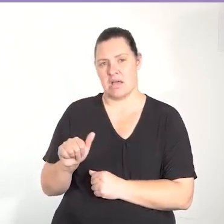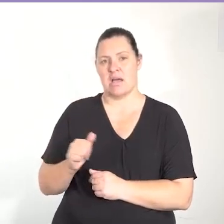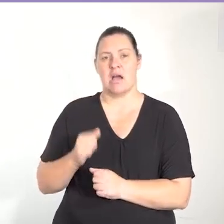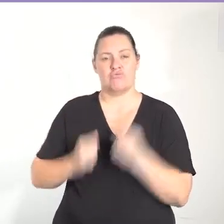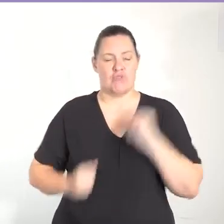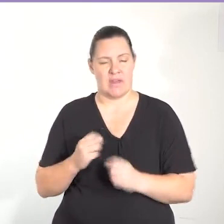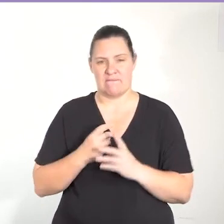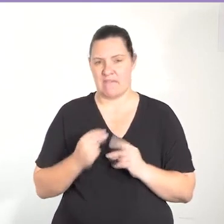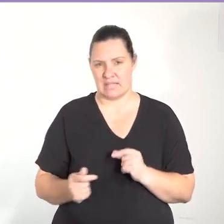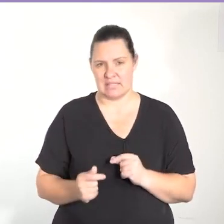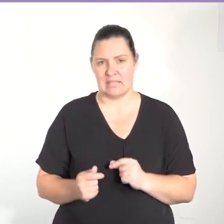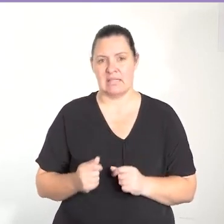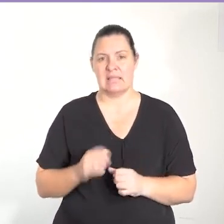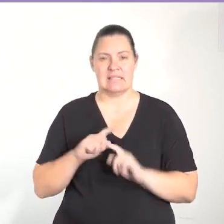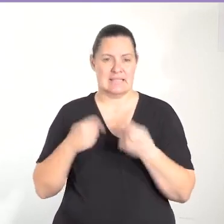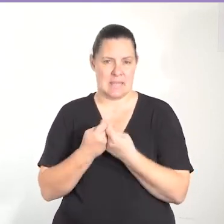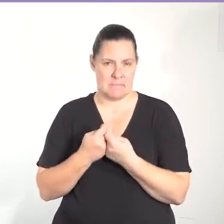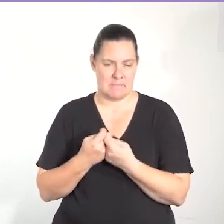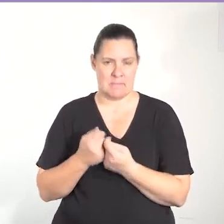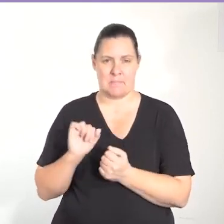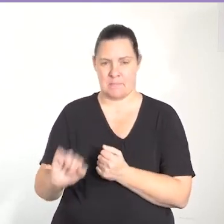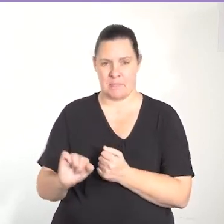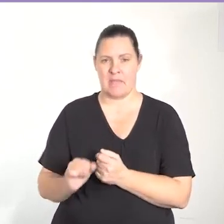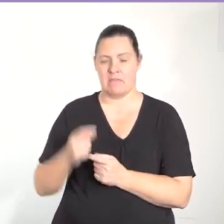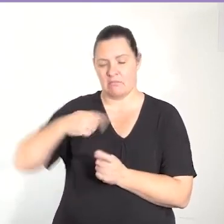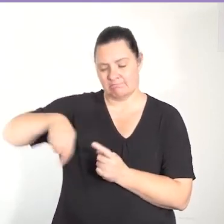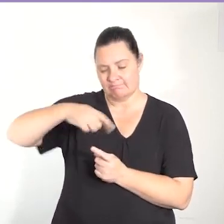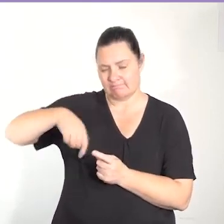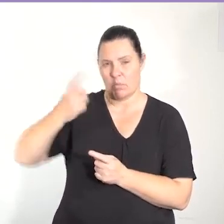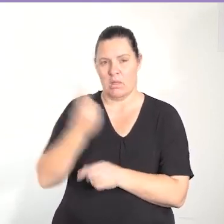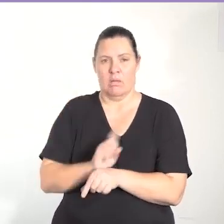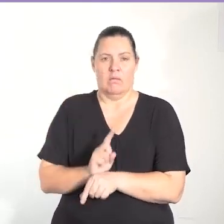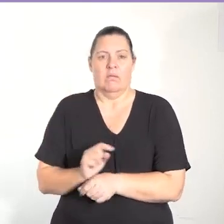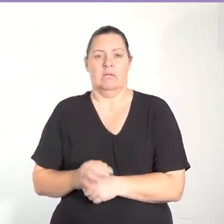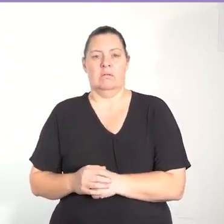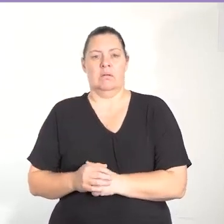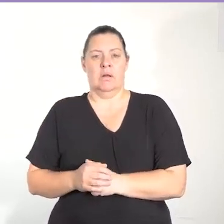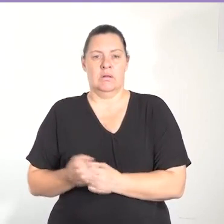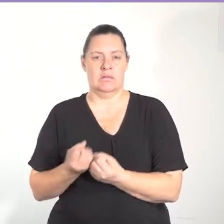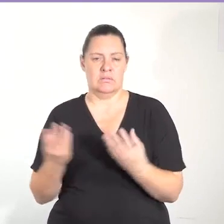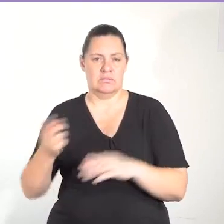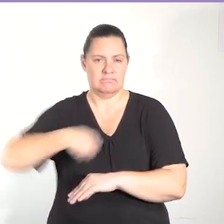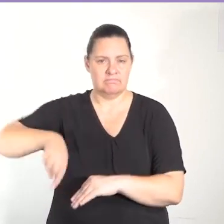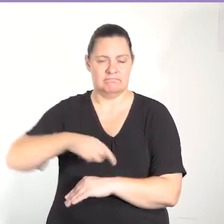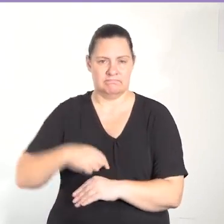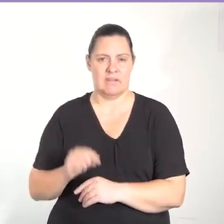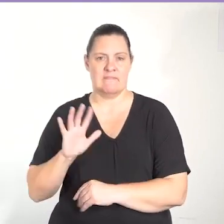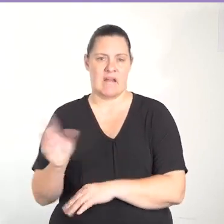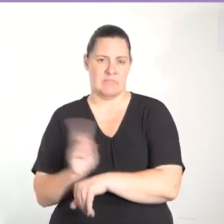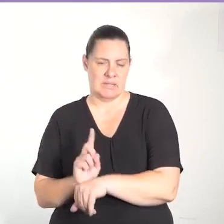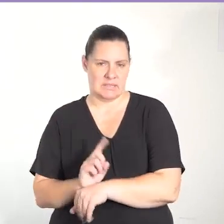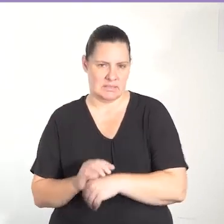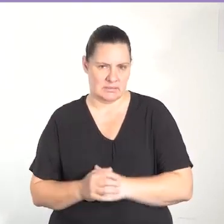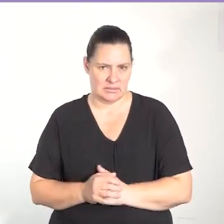the fastest runner for his school athlete team. He runs 3 laps each minute. How many laps will he have run